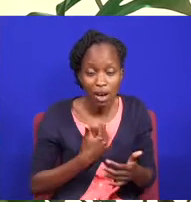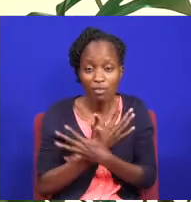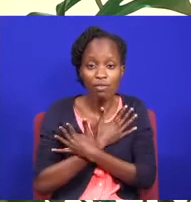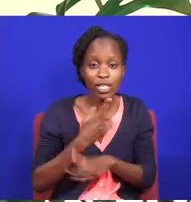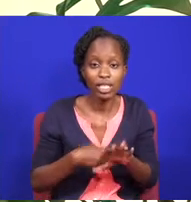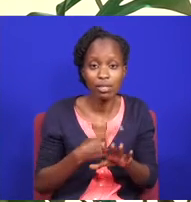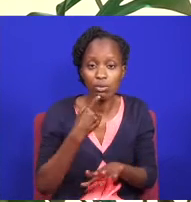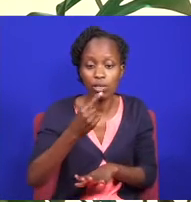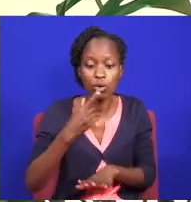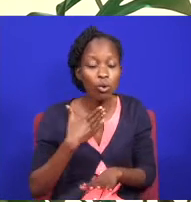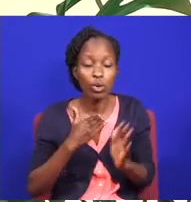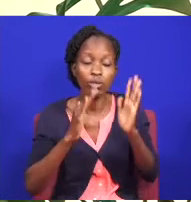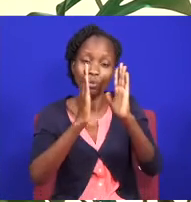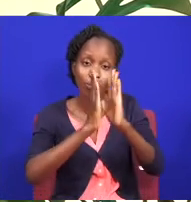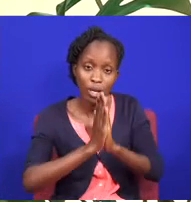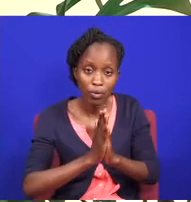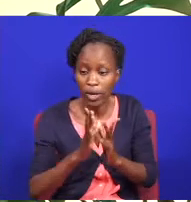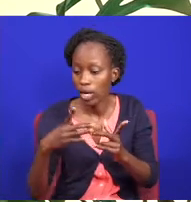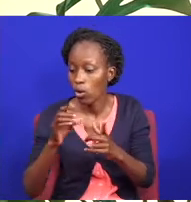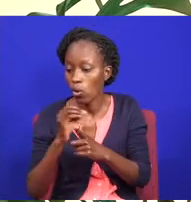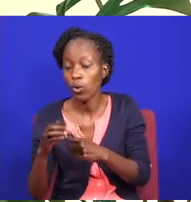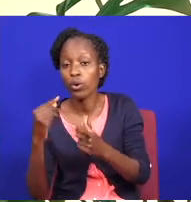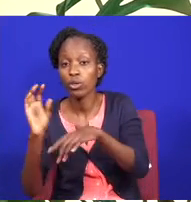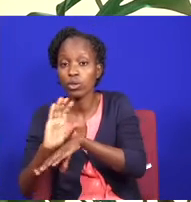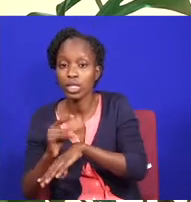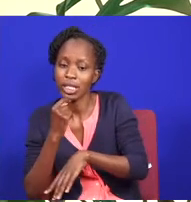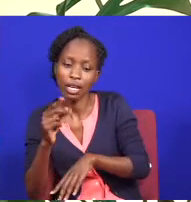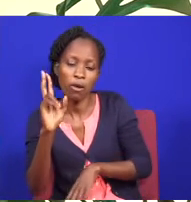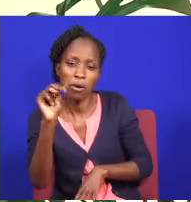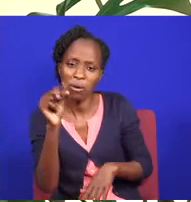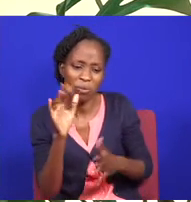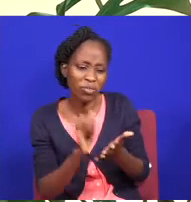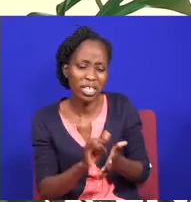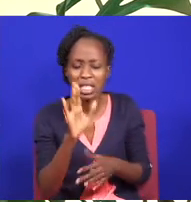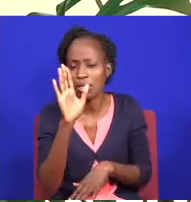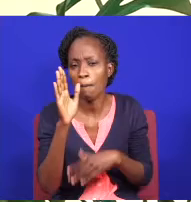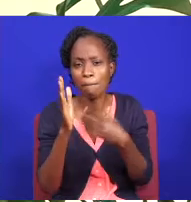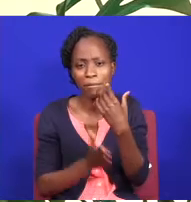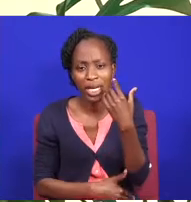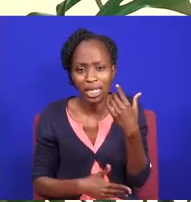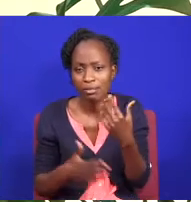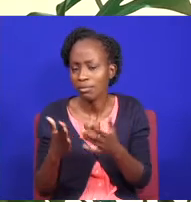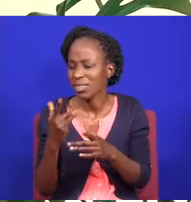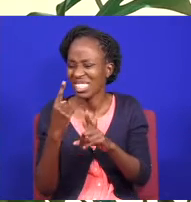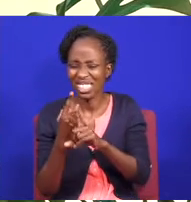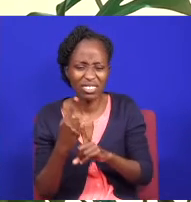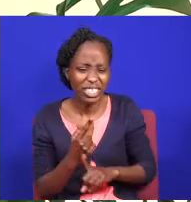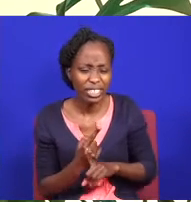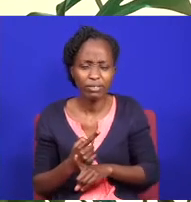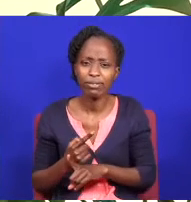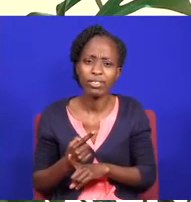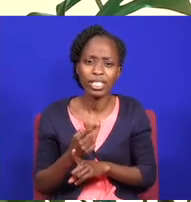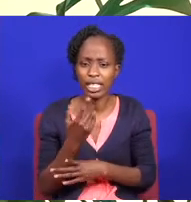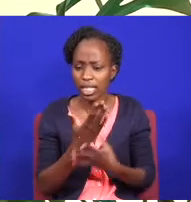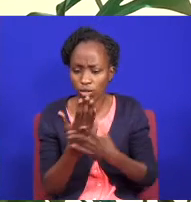are going to pray or you are going to church, they tell you, no, it is not good. I don't know what. So you are not going to